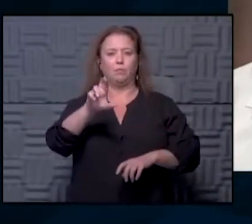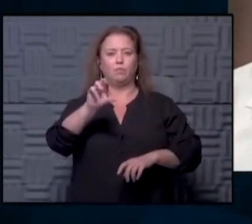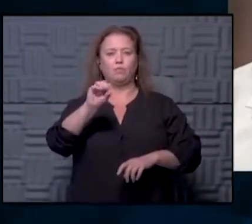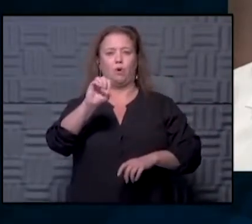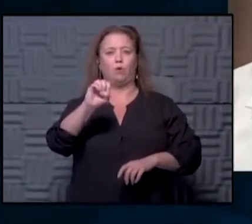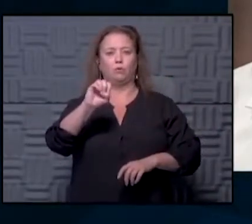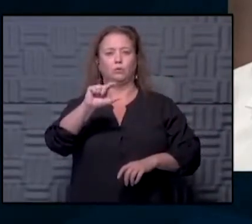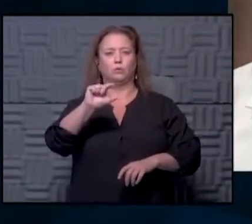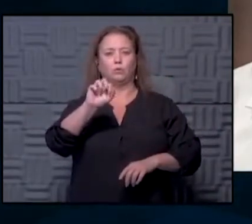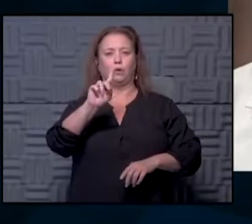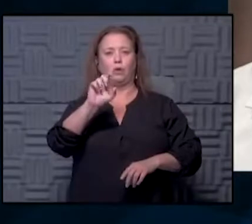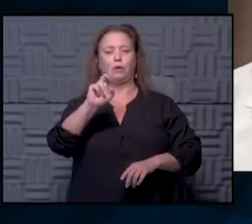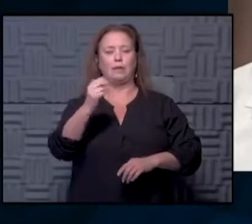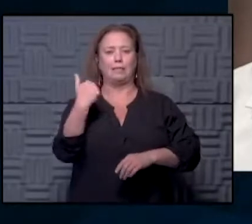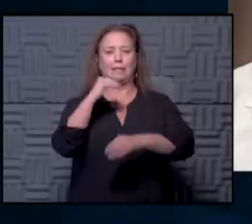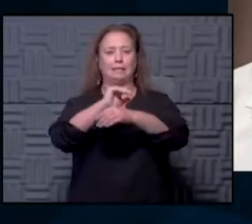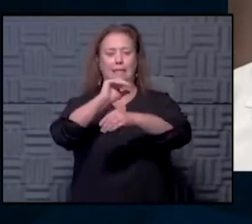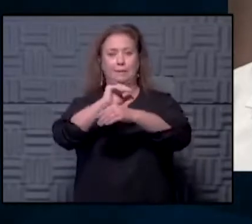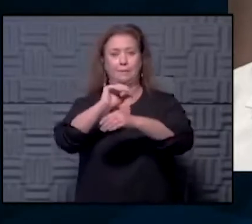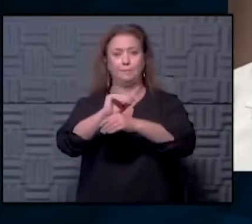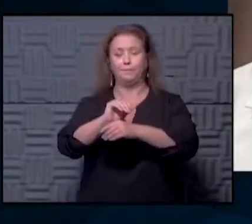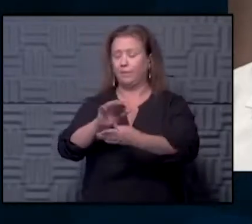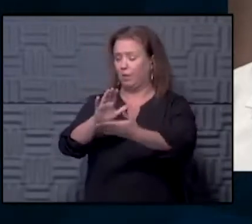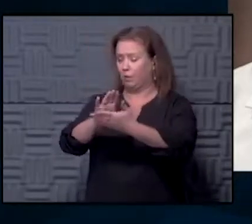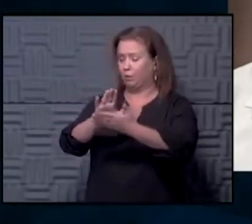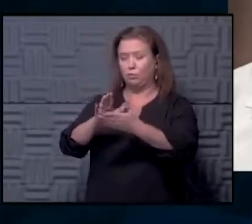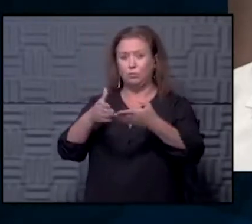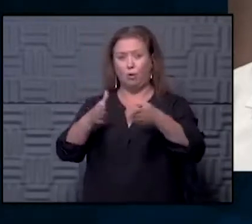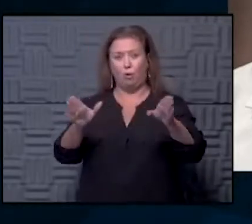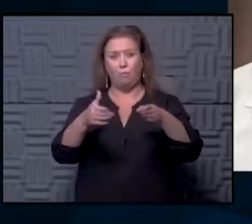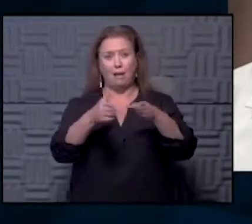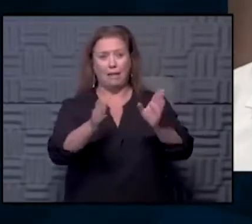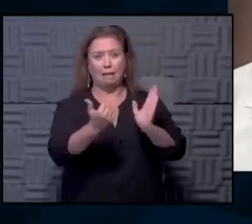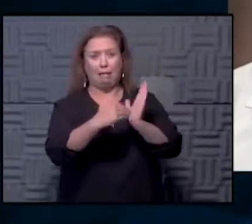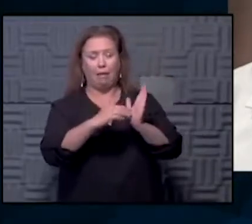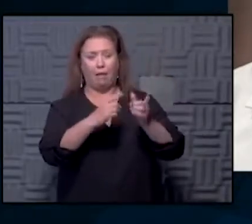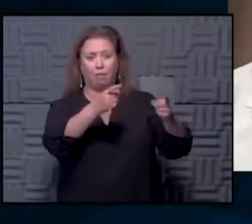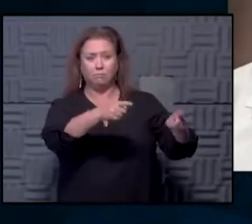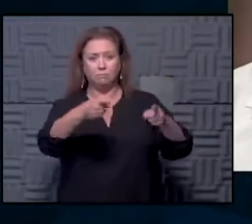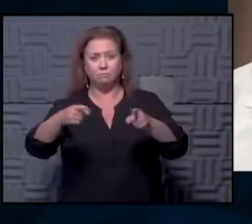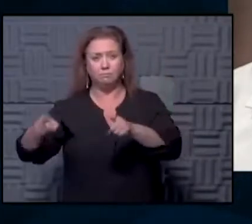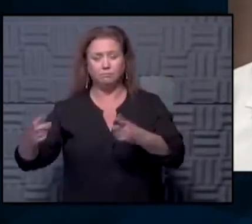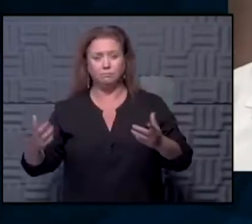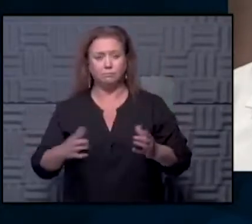night. Yeah, that's tough. How's school reopening? How are those going?